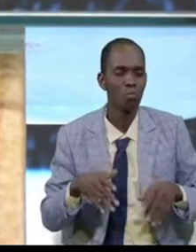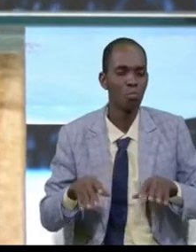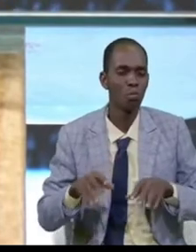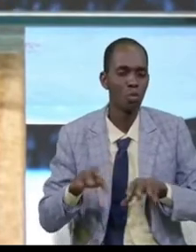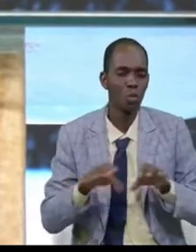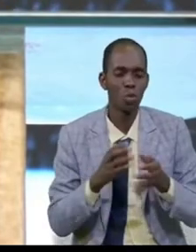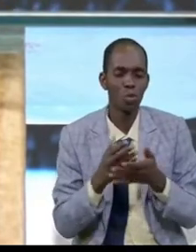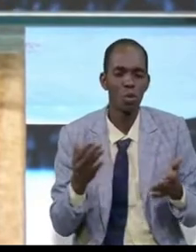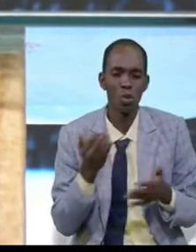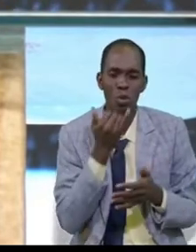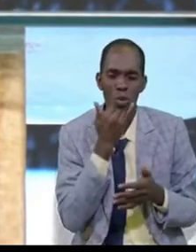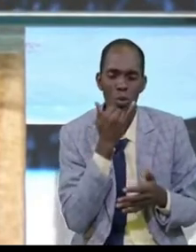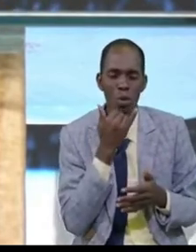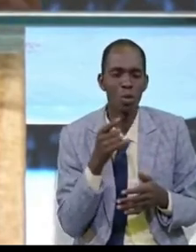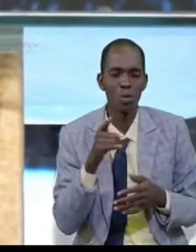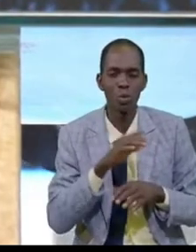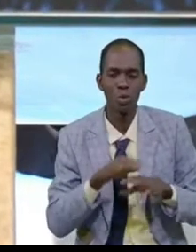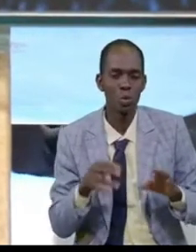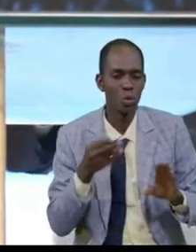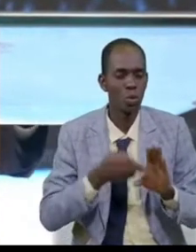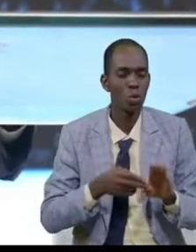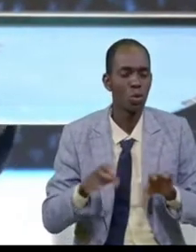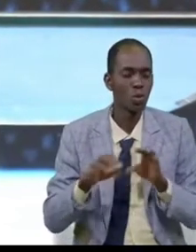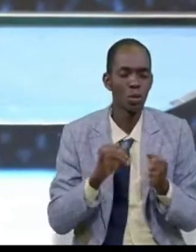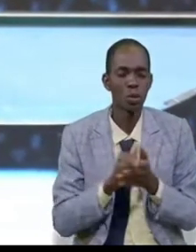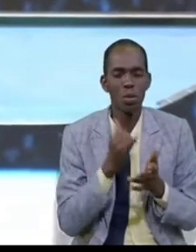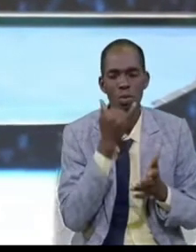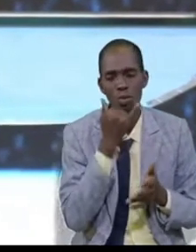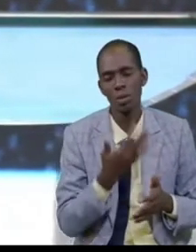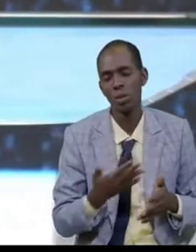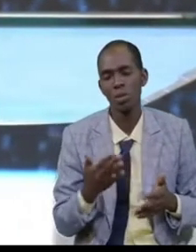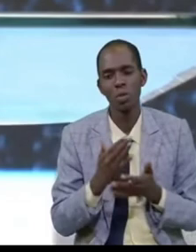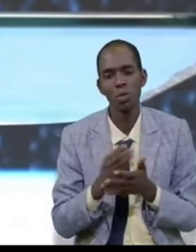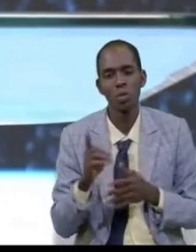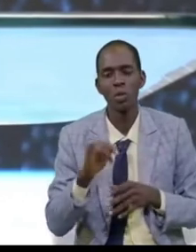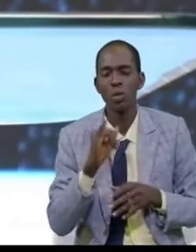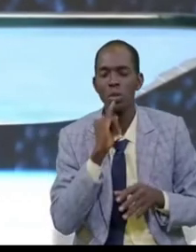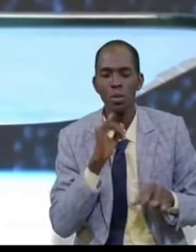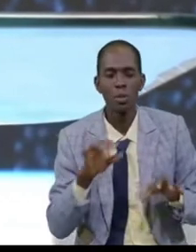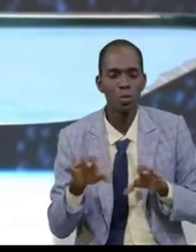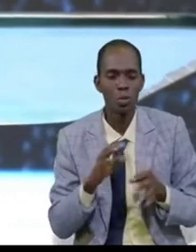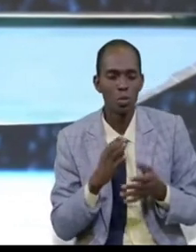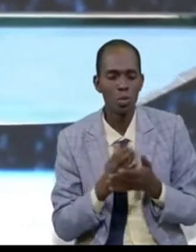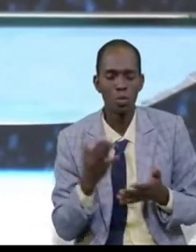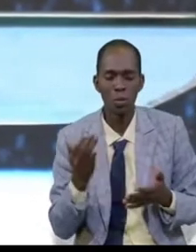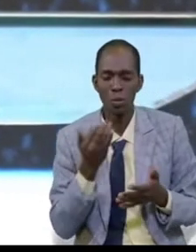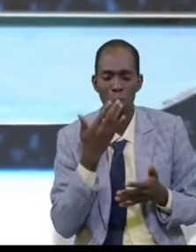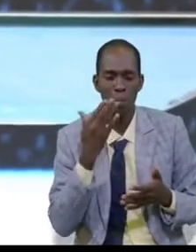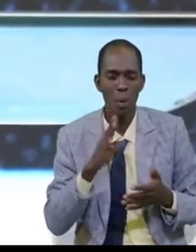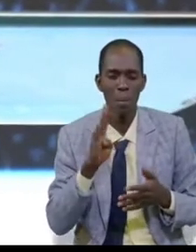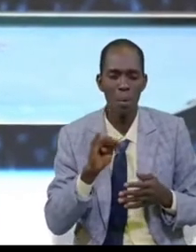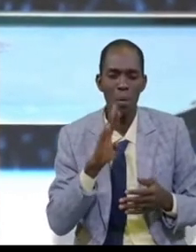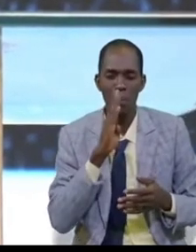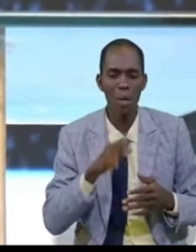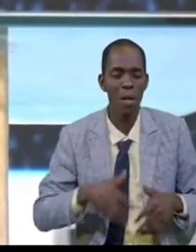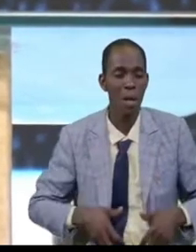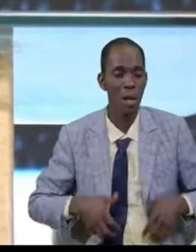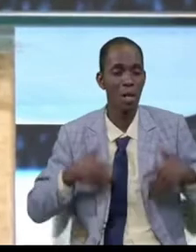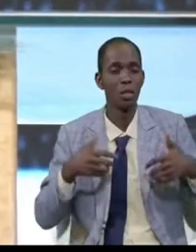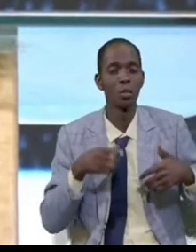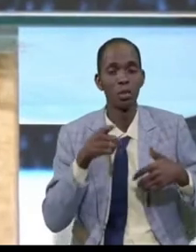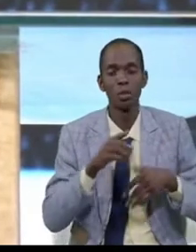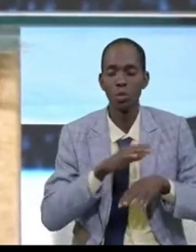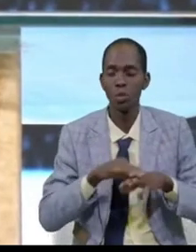is acting angry, you don't warn him also with anger. You will have a